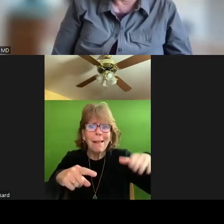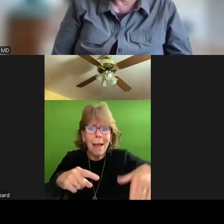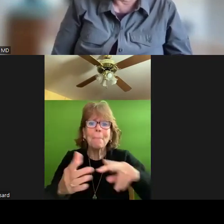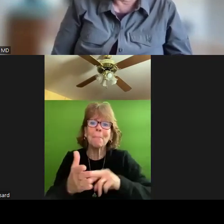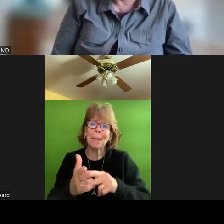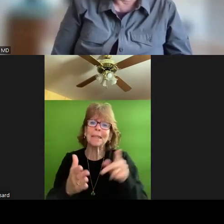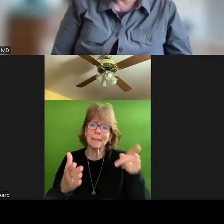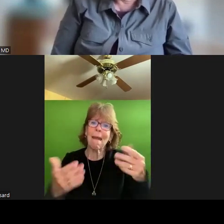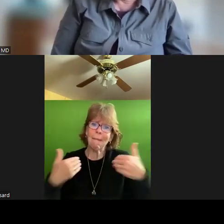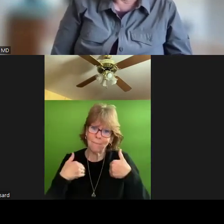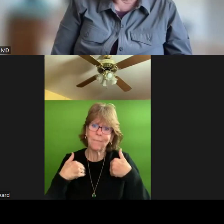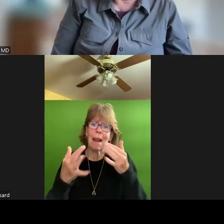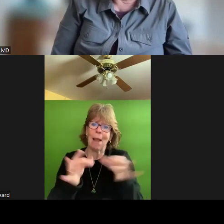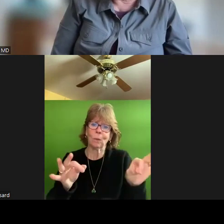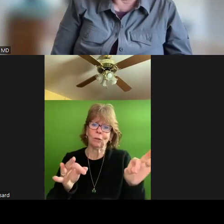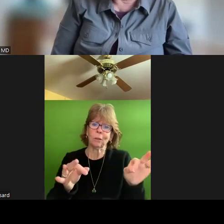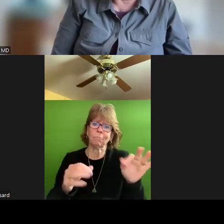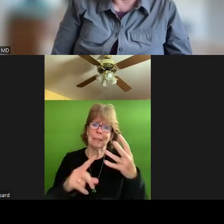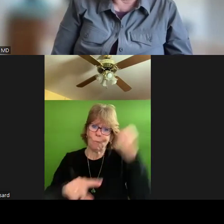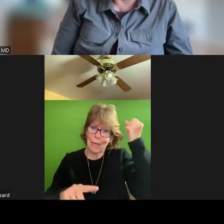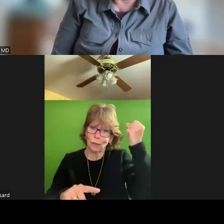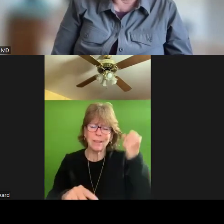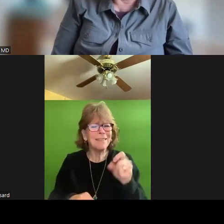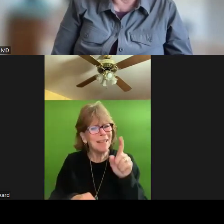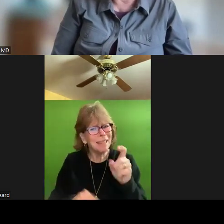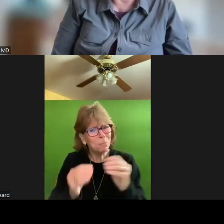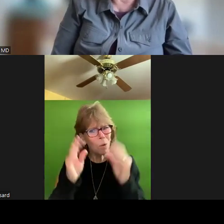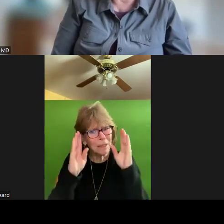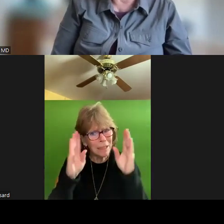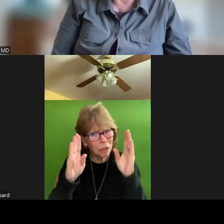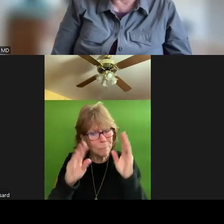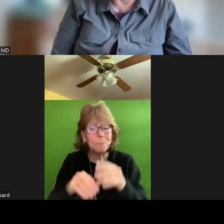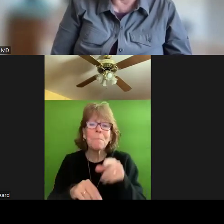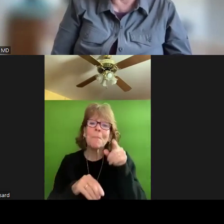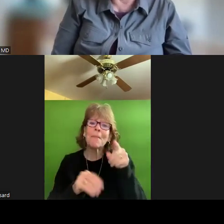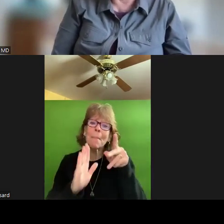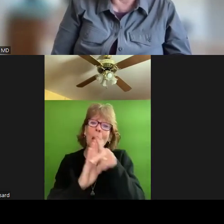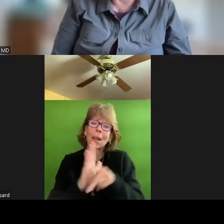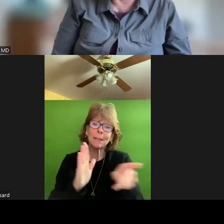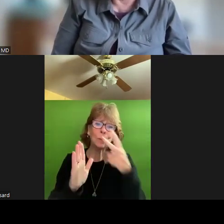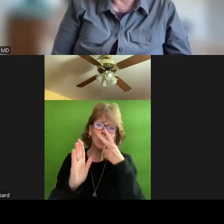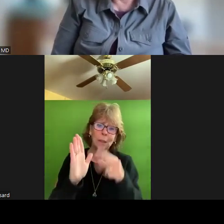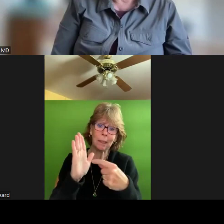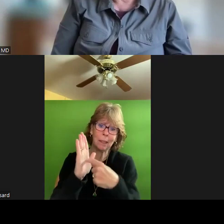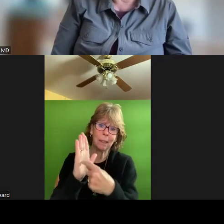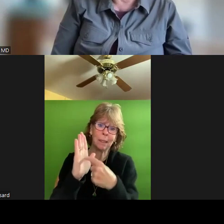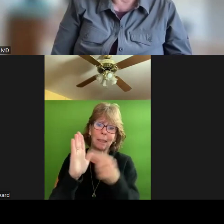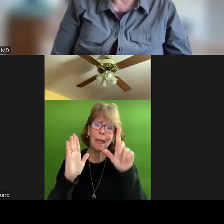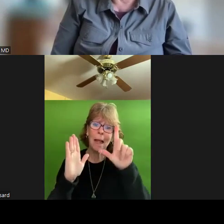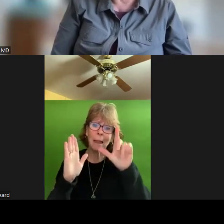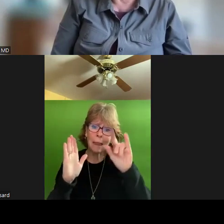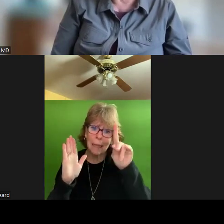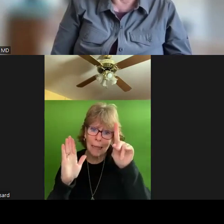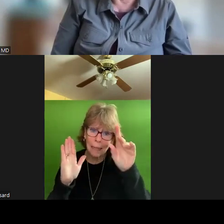attention. The policy also provides a link to ASL developmental milestones so that